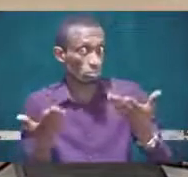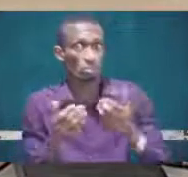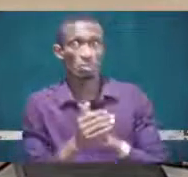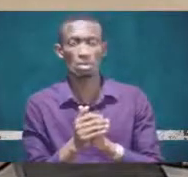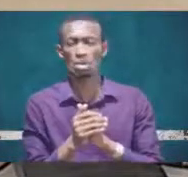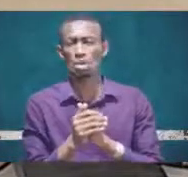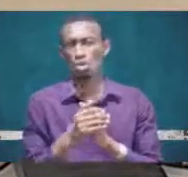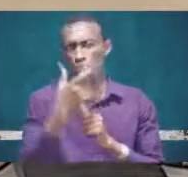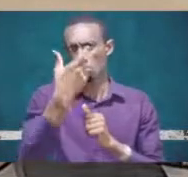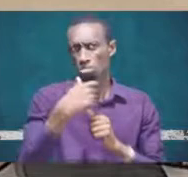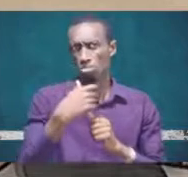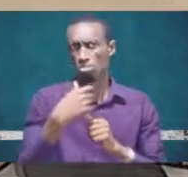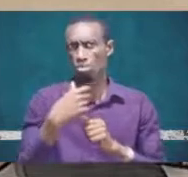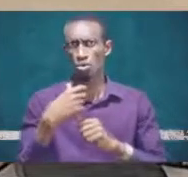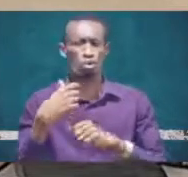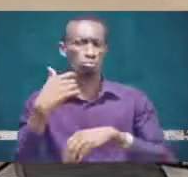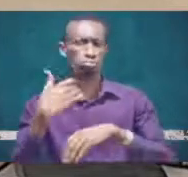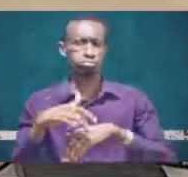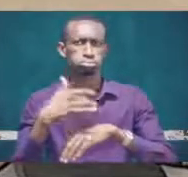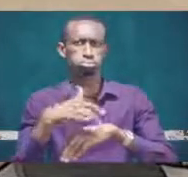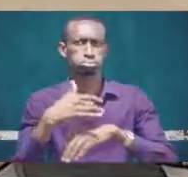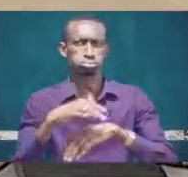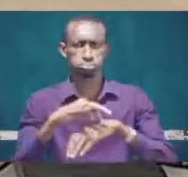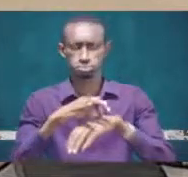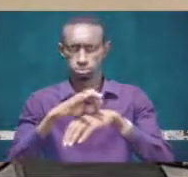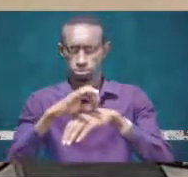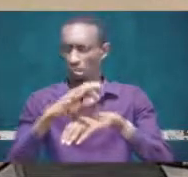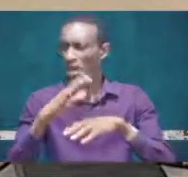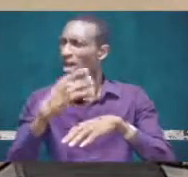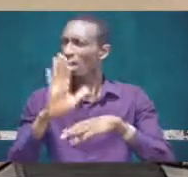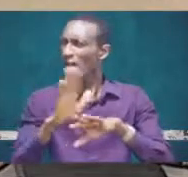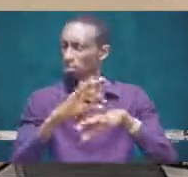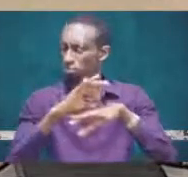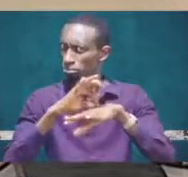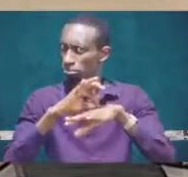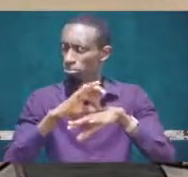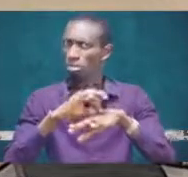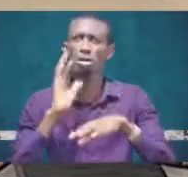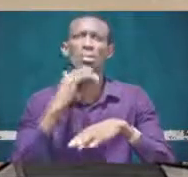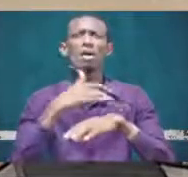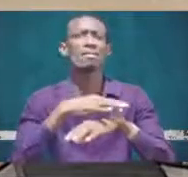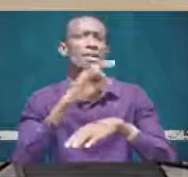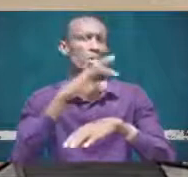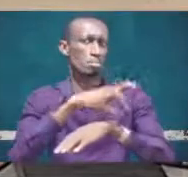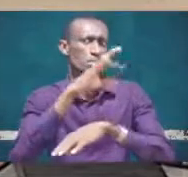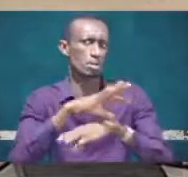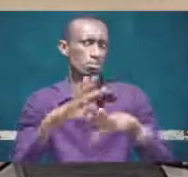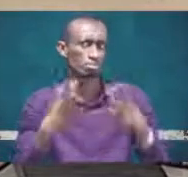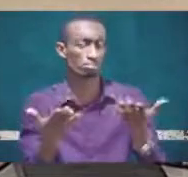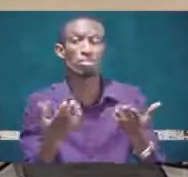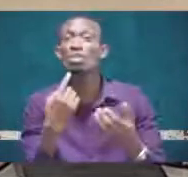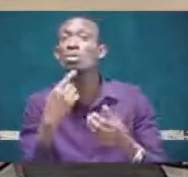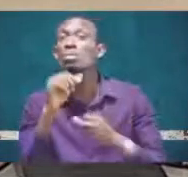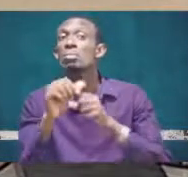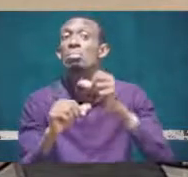which is very important in our skin. It's another important exocrine gland. Let us talk